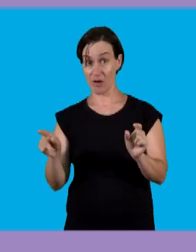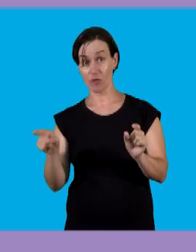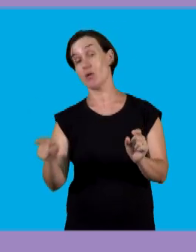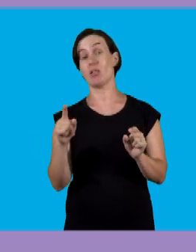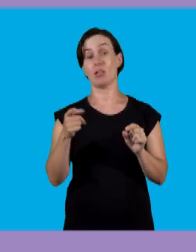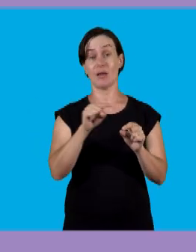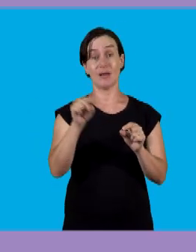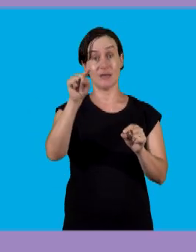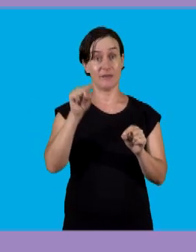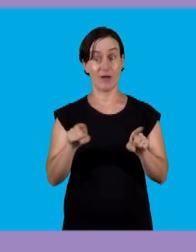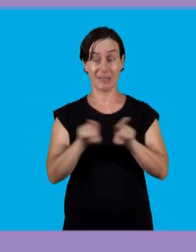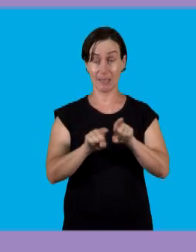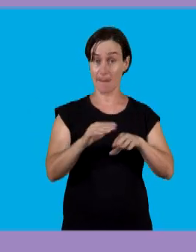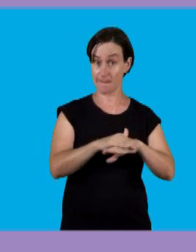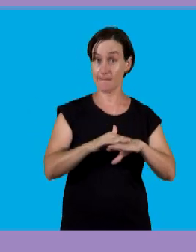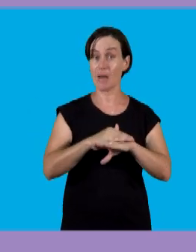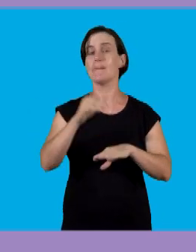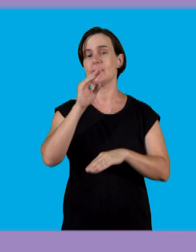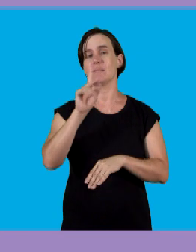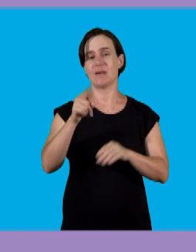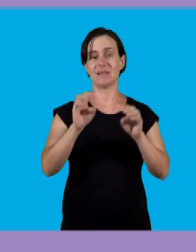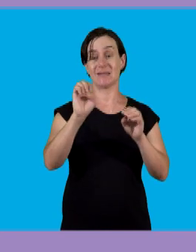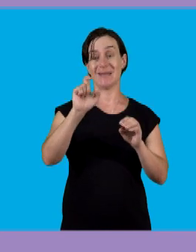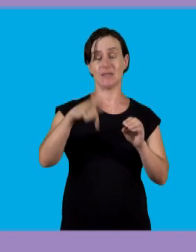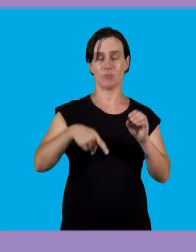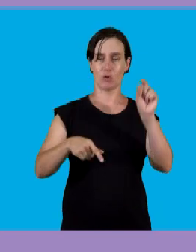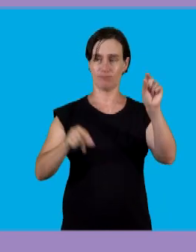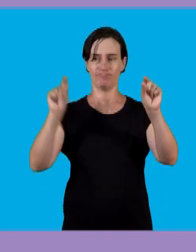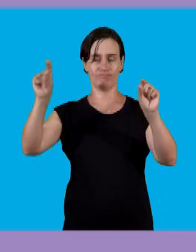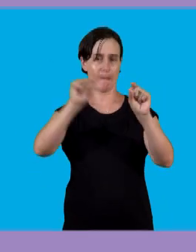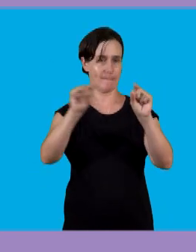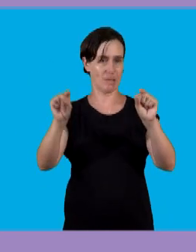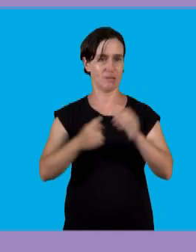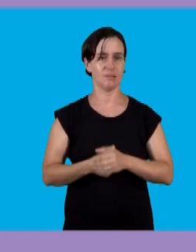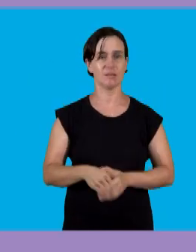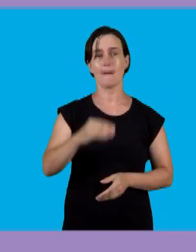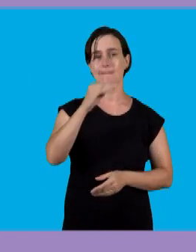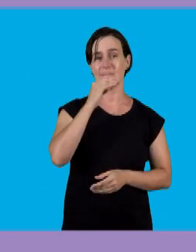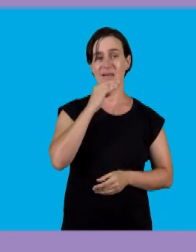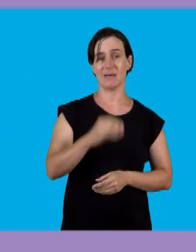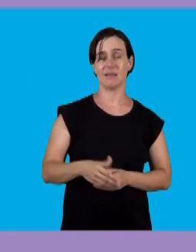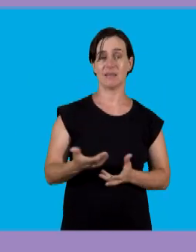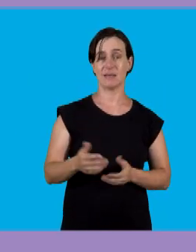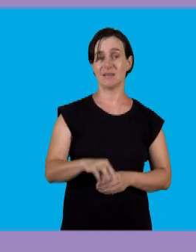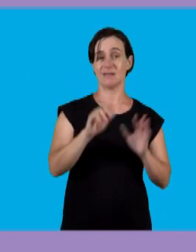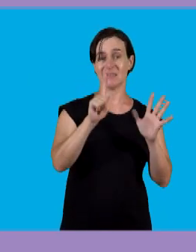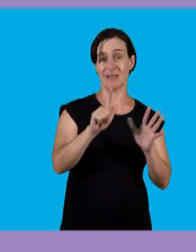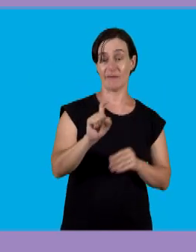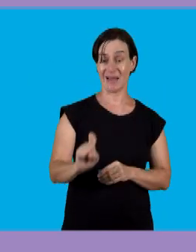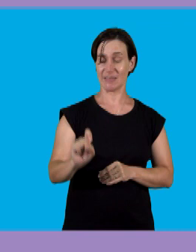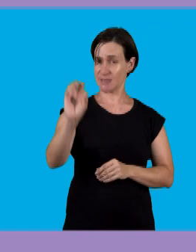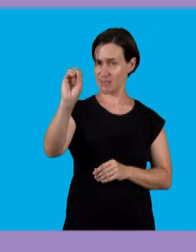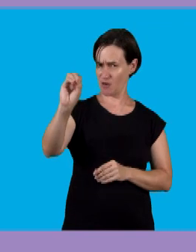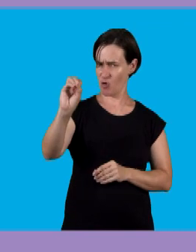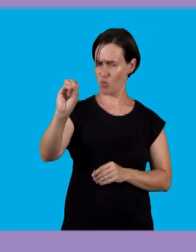the same base. So the answer there is going to be a 7 and an x with an exponent of 0. But